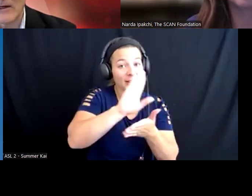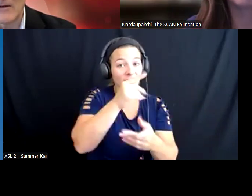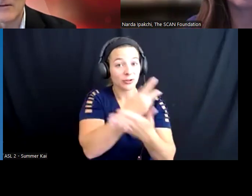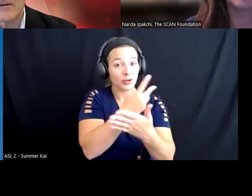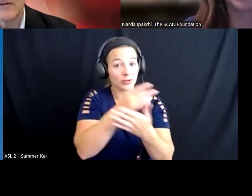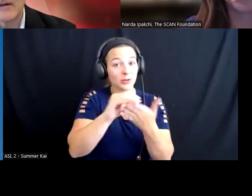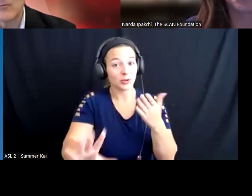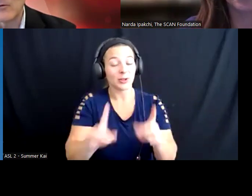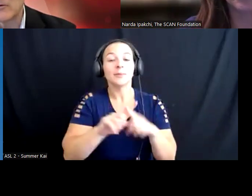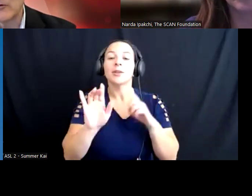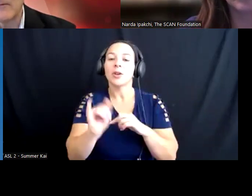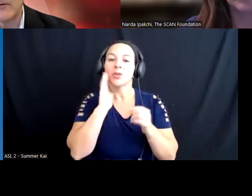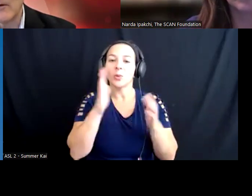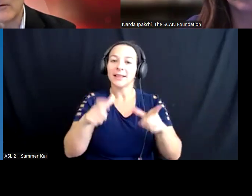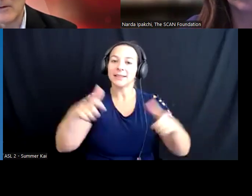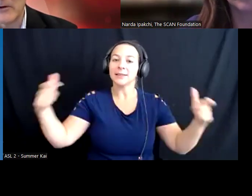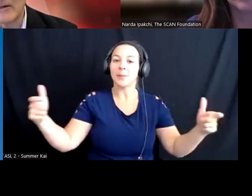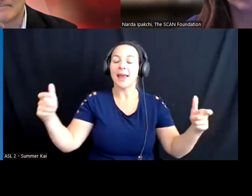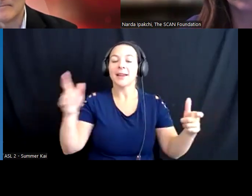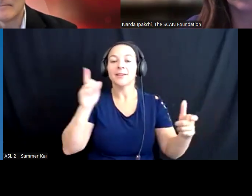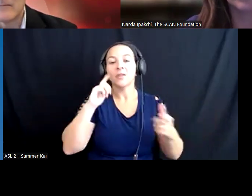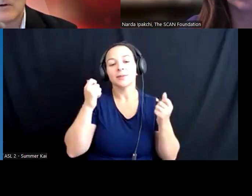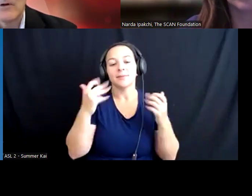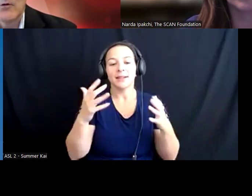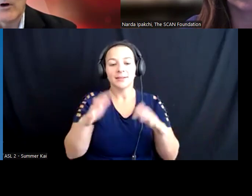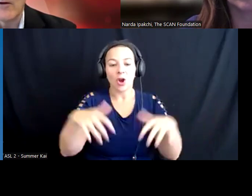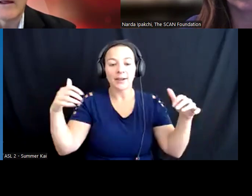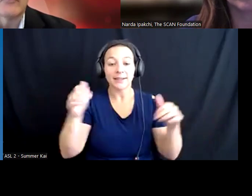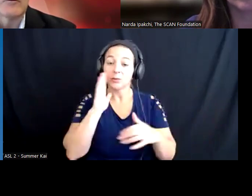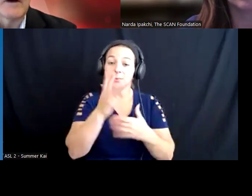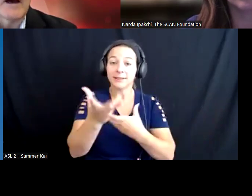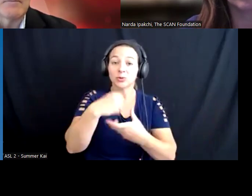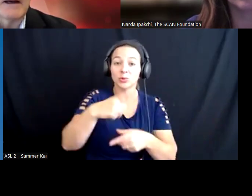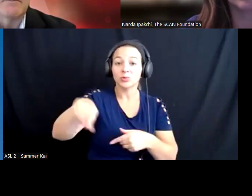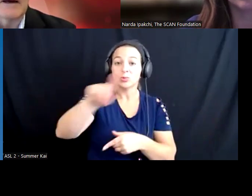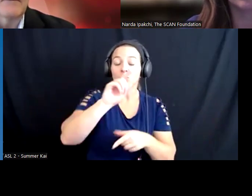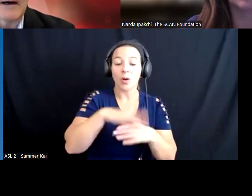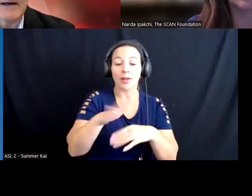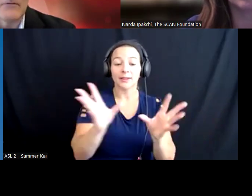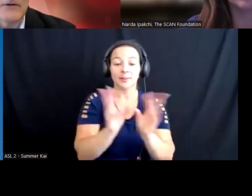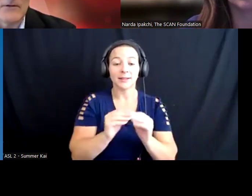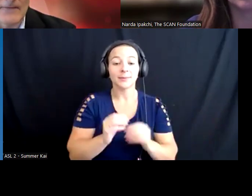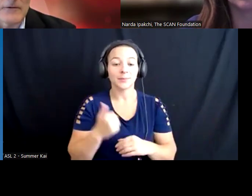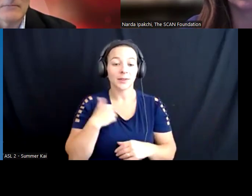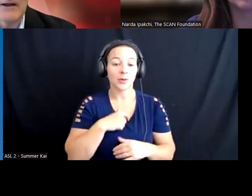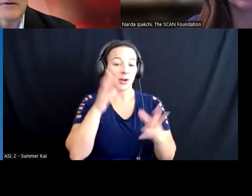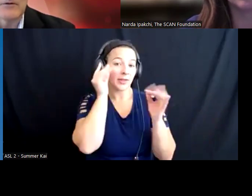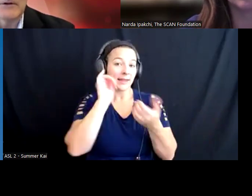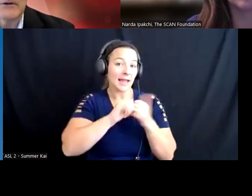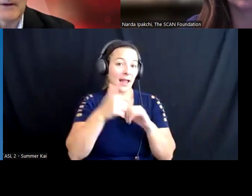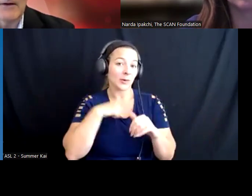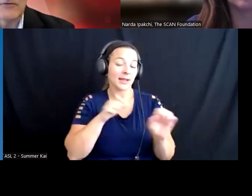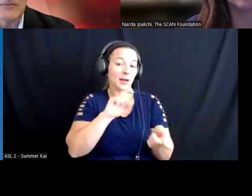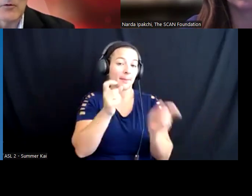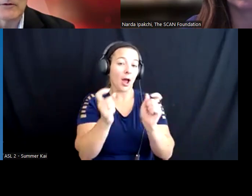other audiences, which will include many of you on this webinar. We are thinking through how we might modify this effort as we